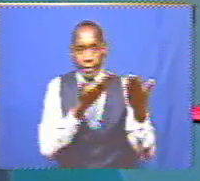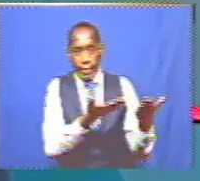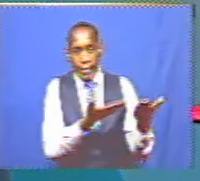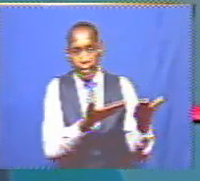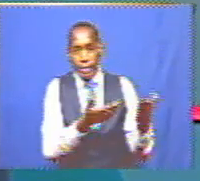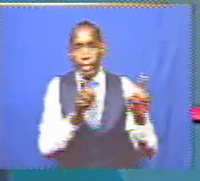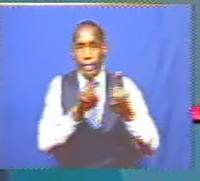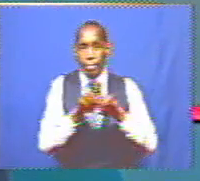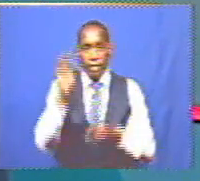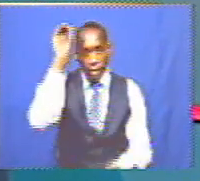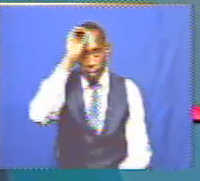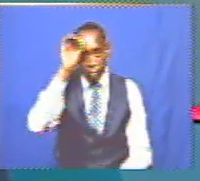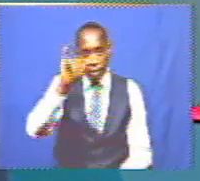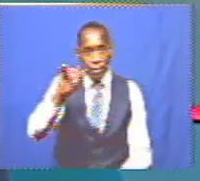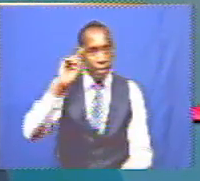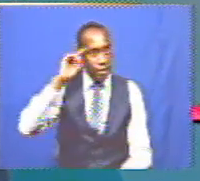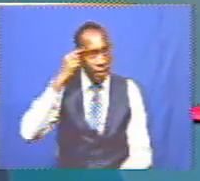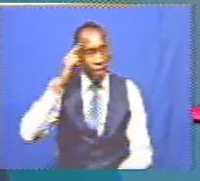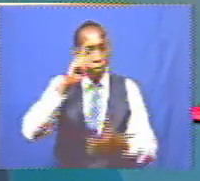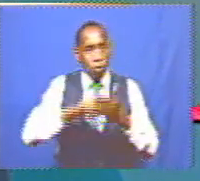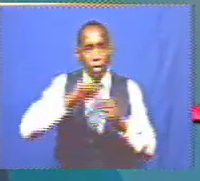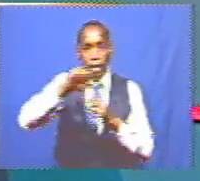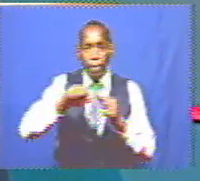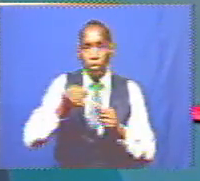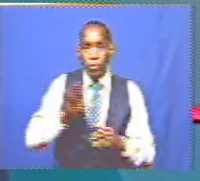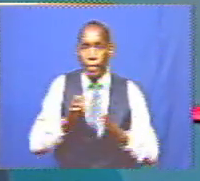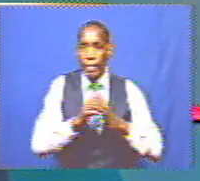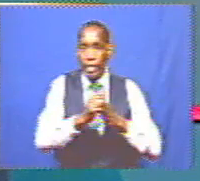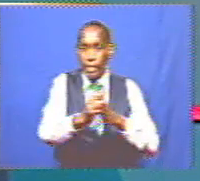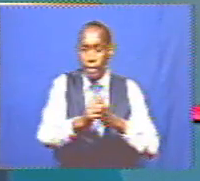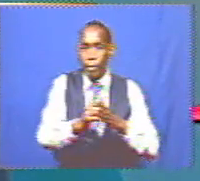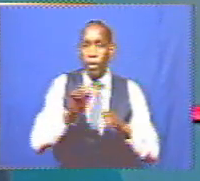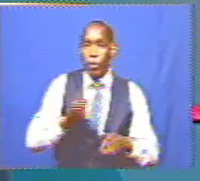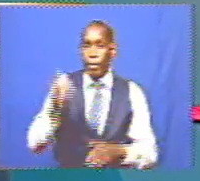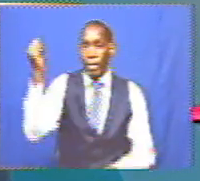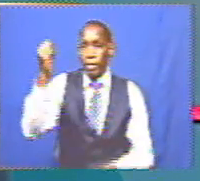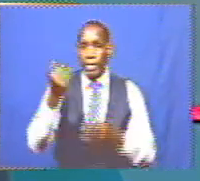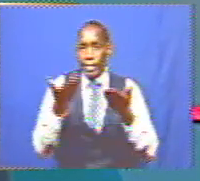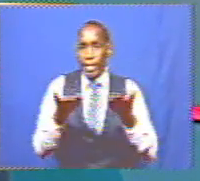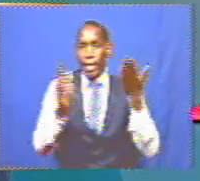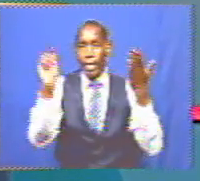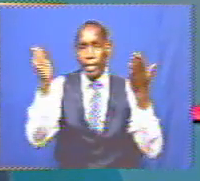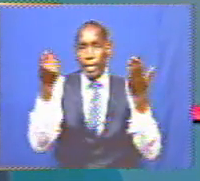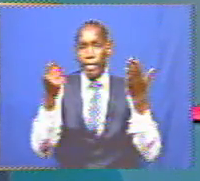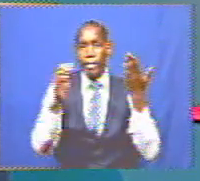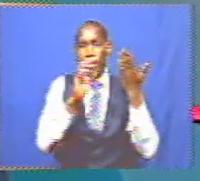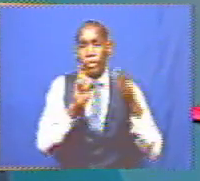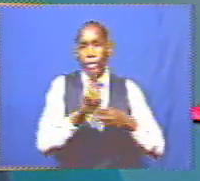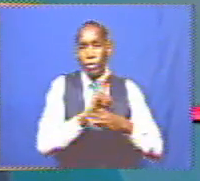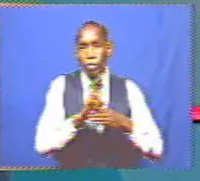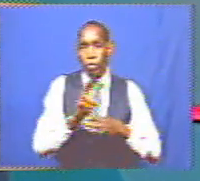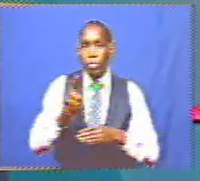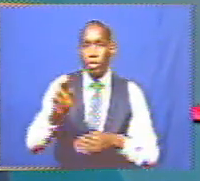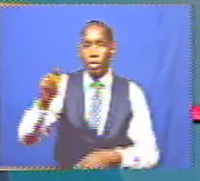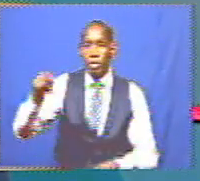even your opinion. What do you think about women in leadership or women in politics in Kenya? Use at